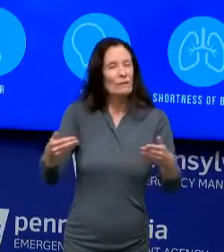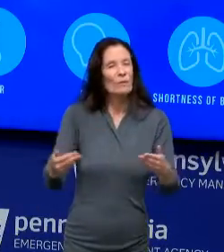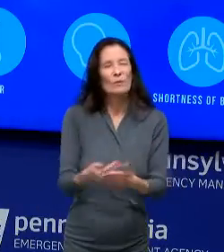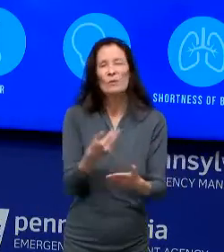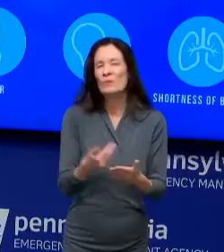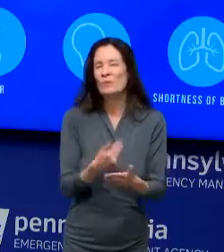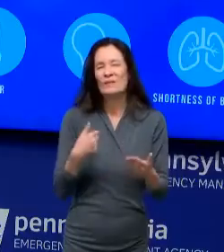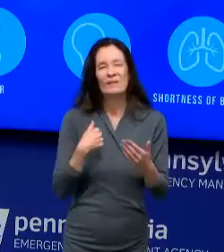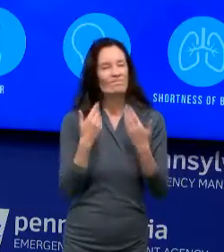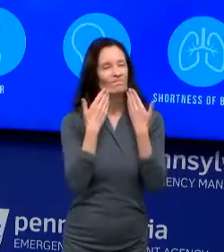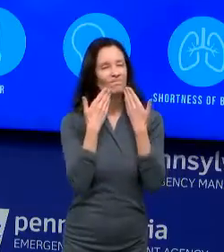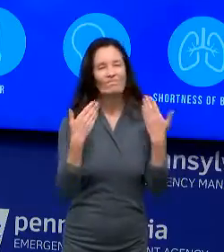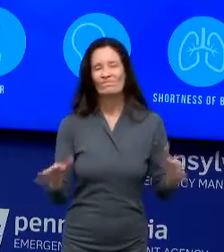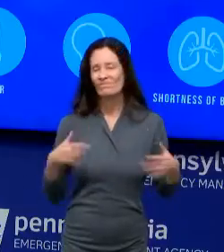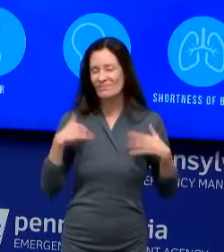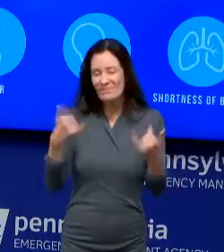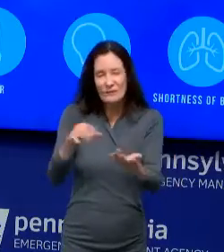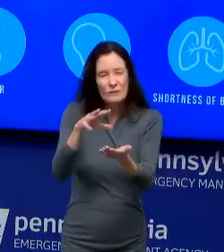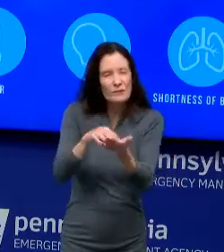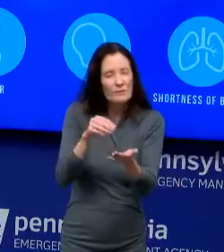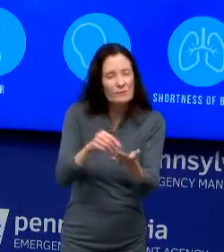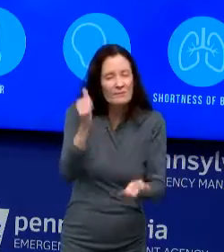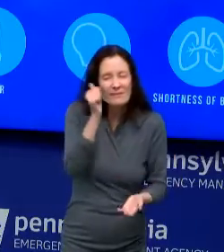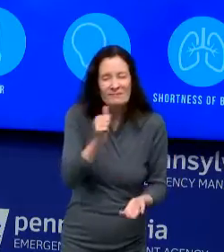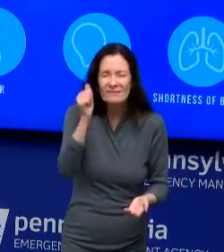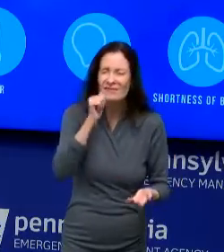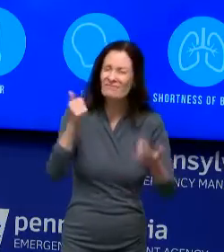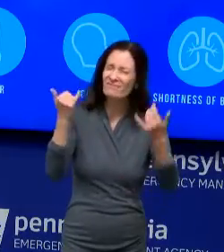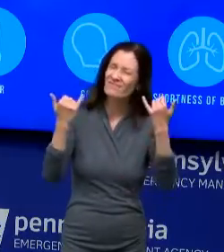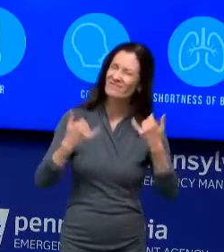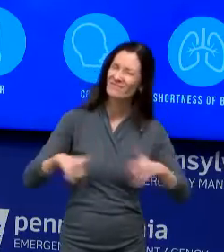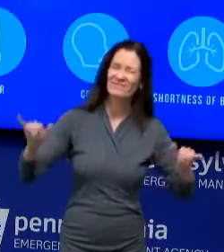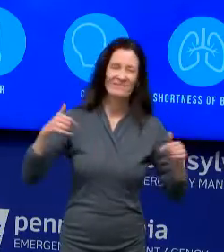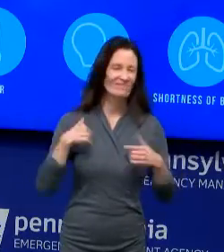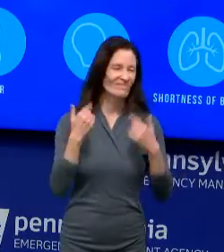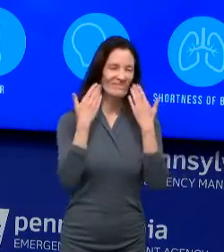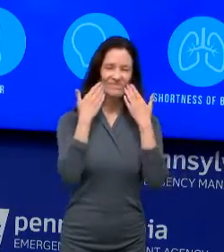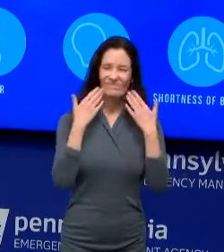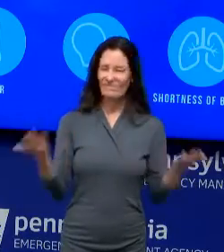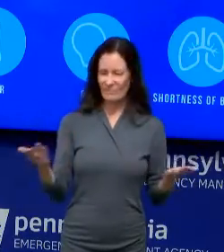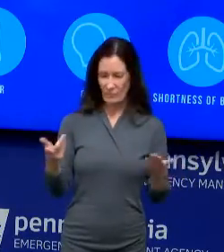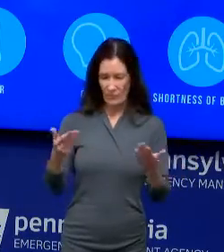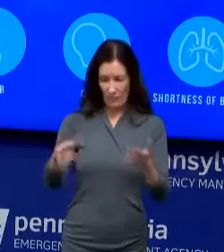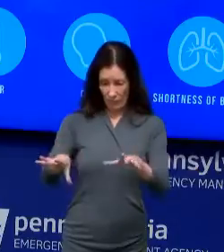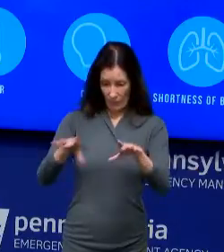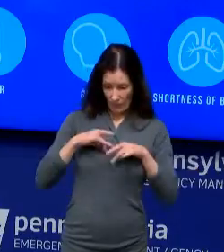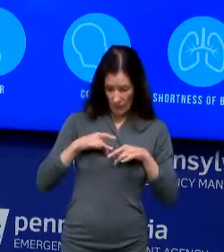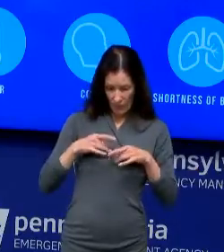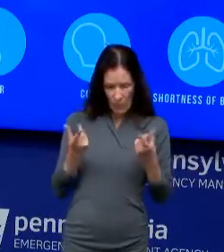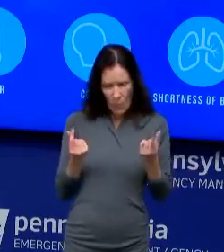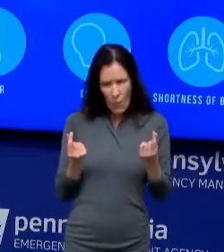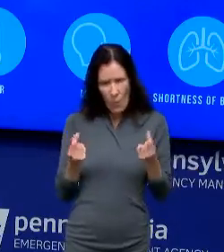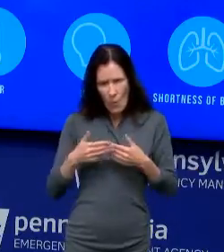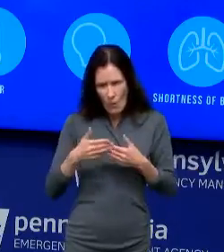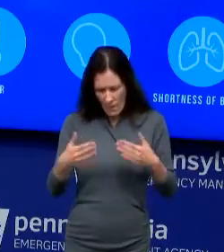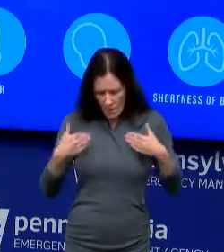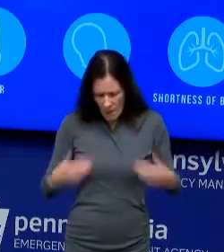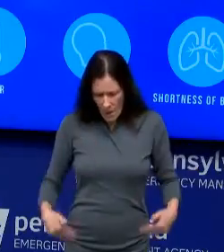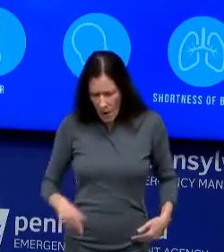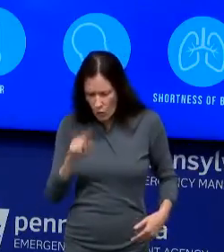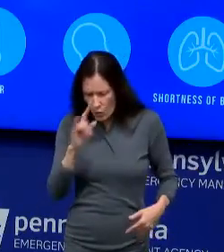day about the virus and about how people respond to that virus. So clearly people have an immune response. They do